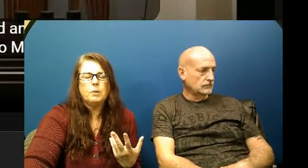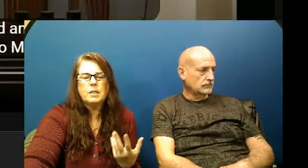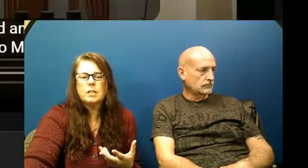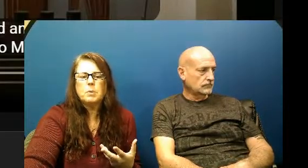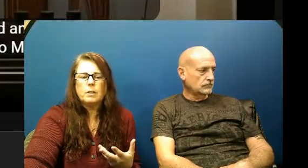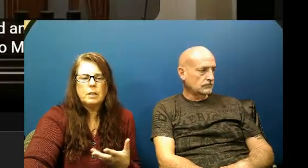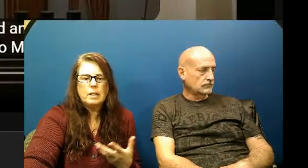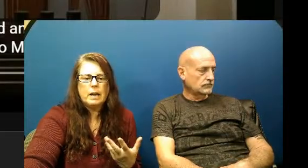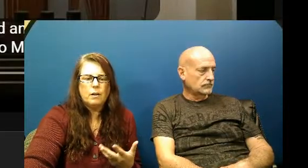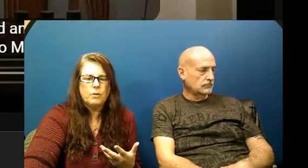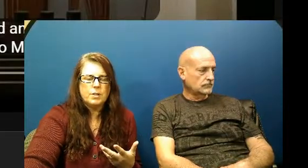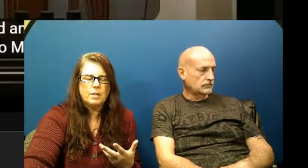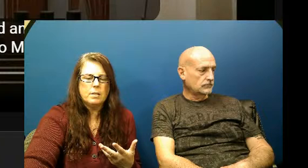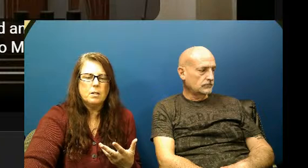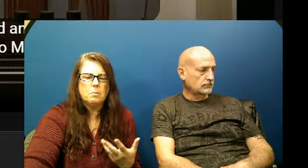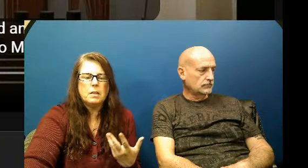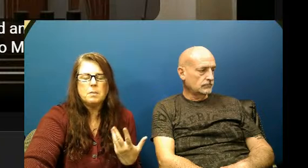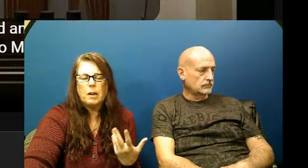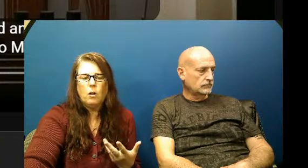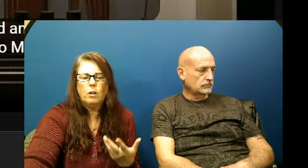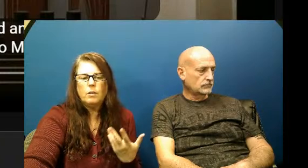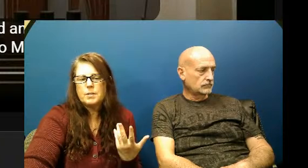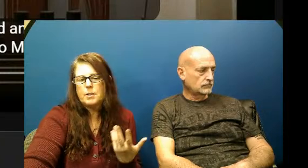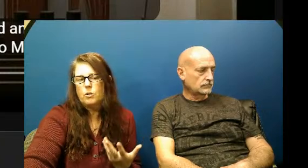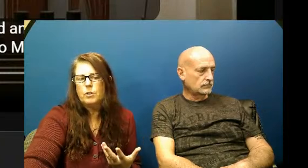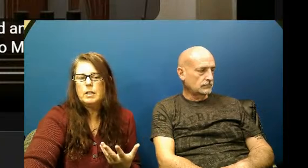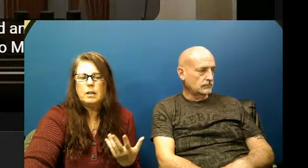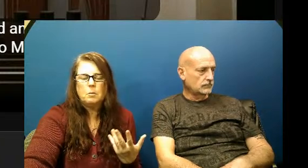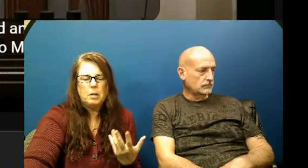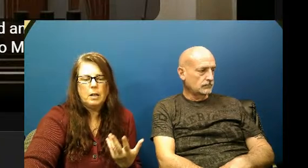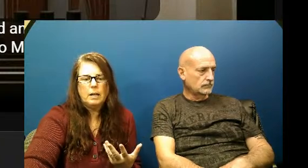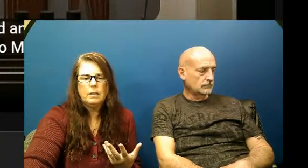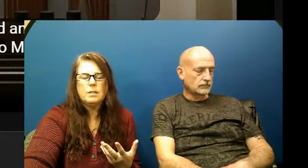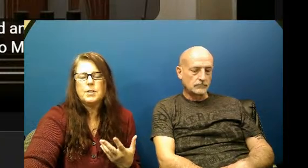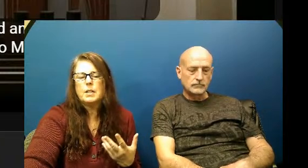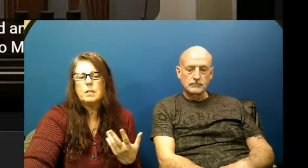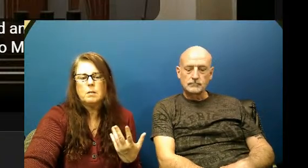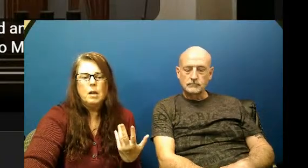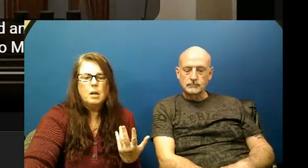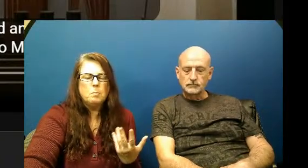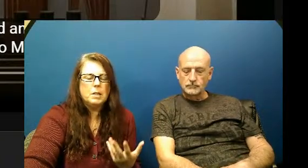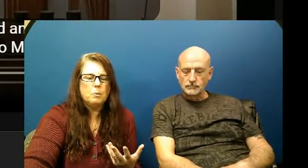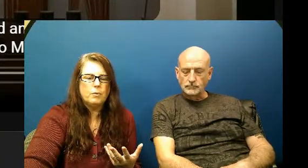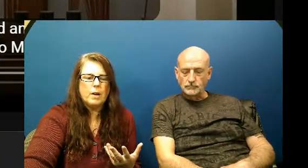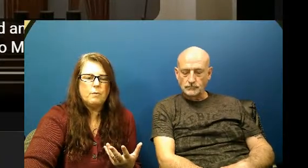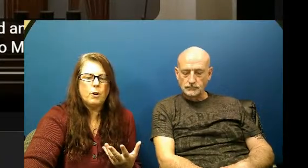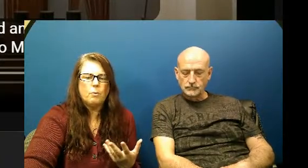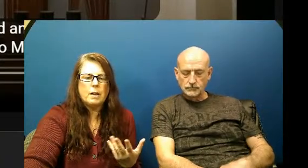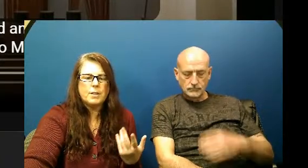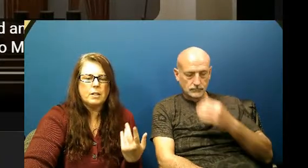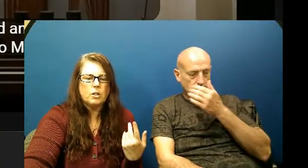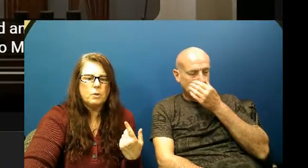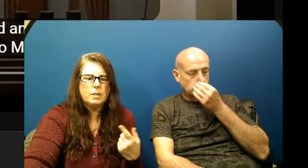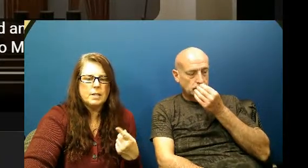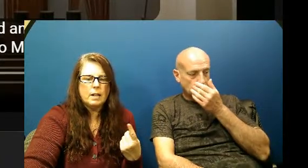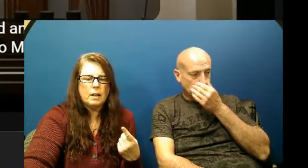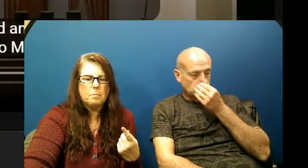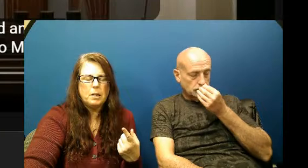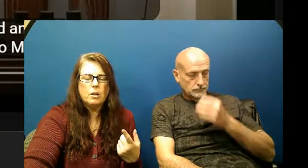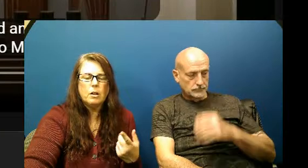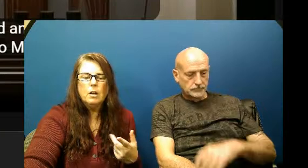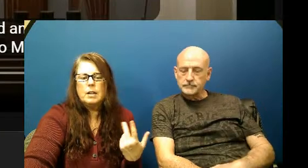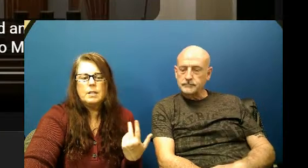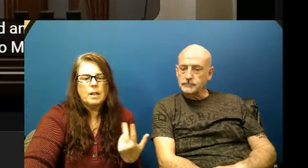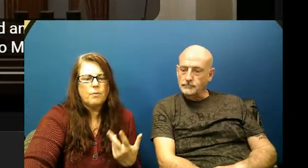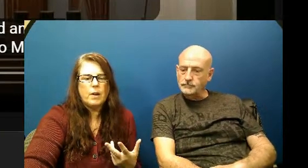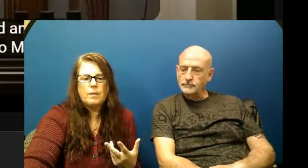of predictability out of our system is by all of us learning and applying these things and being able to fight for our rights. Like Tony said up